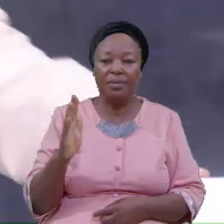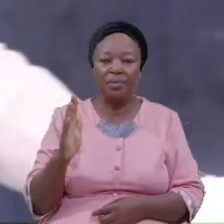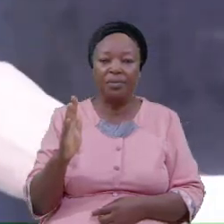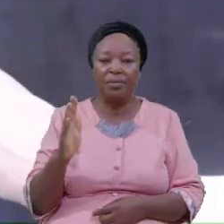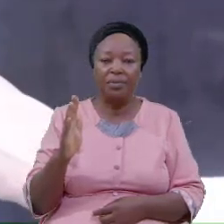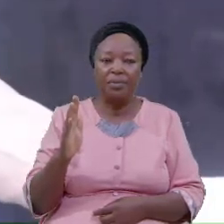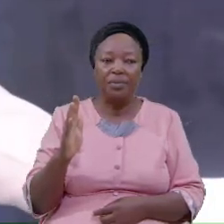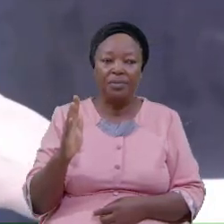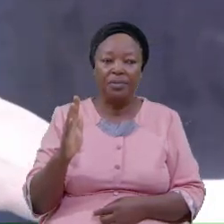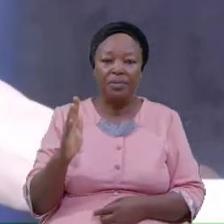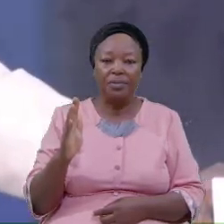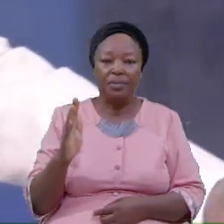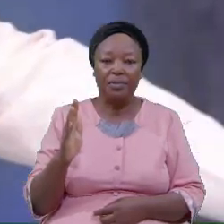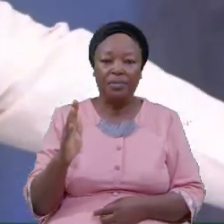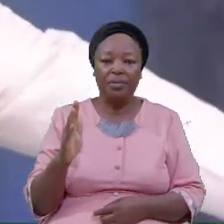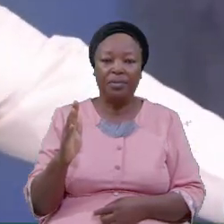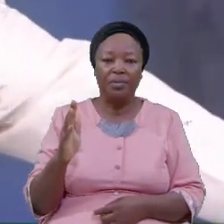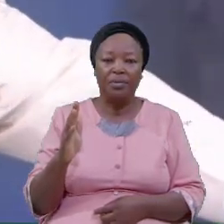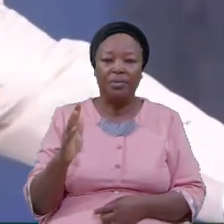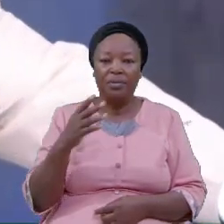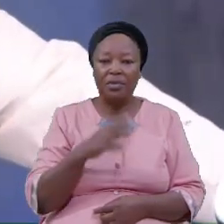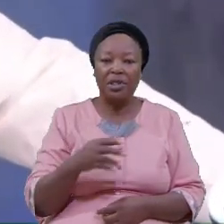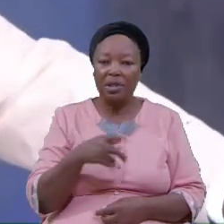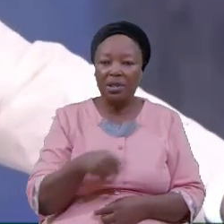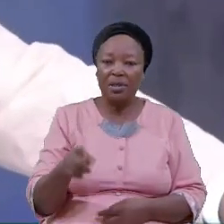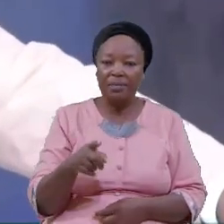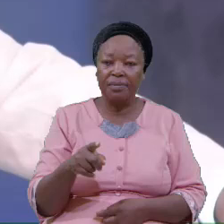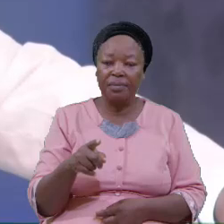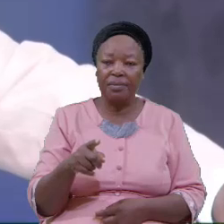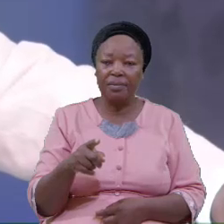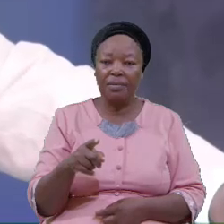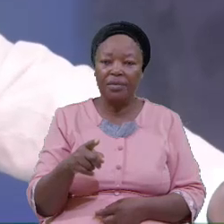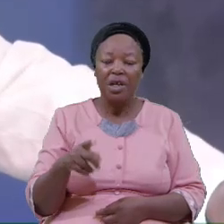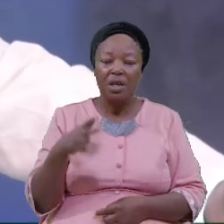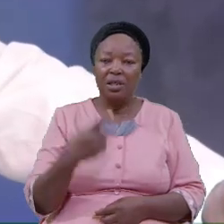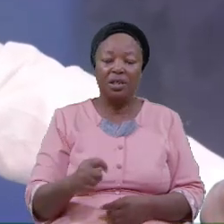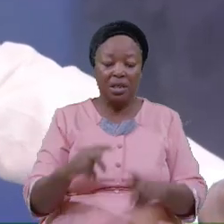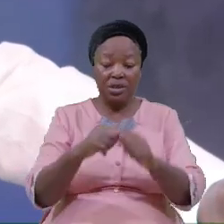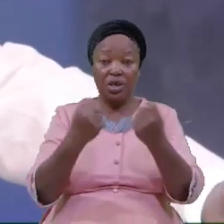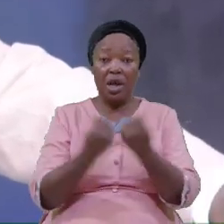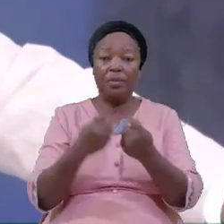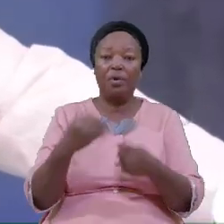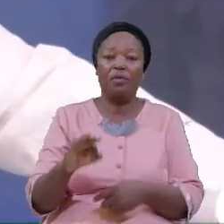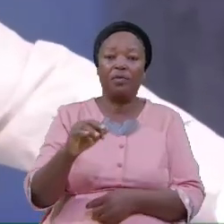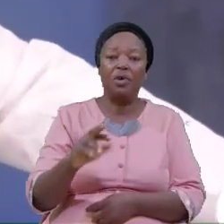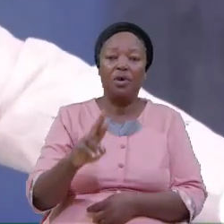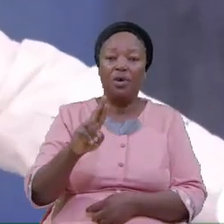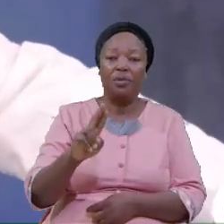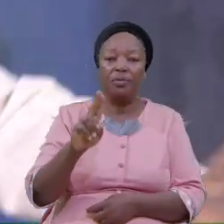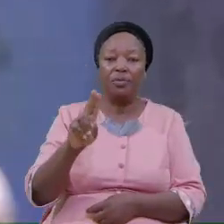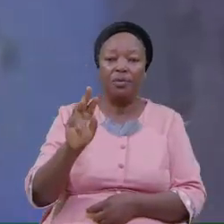The tribe of Reuben, Gad,